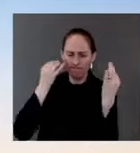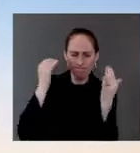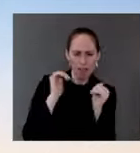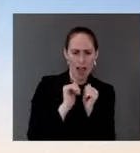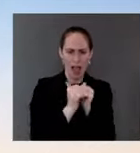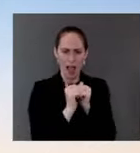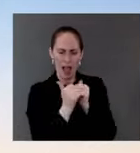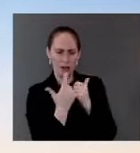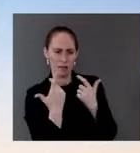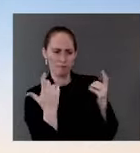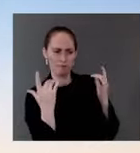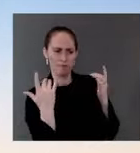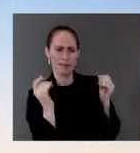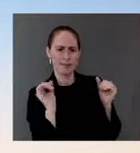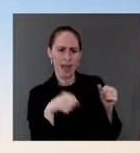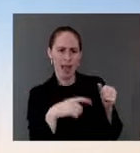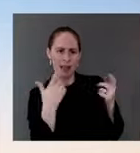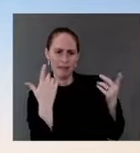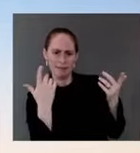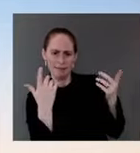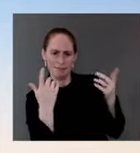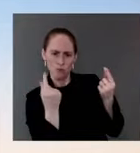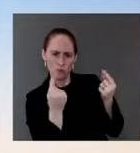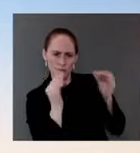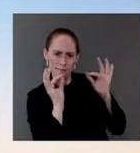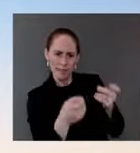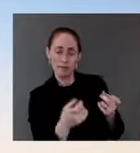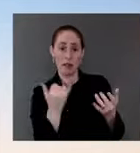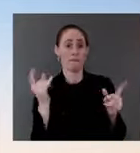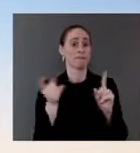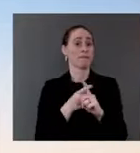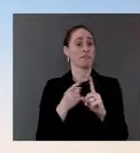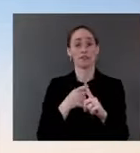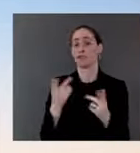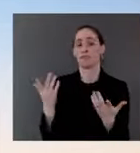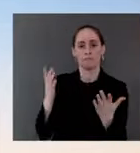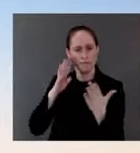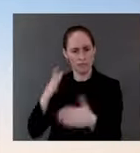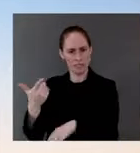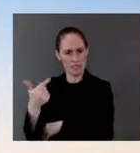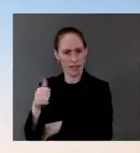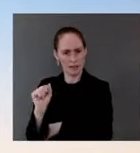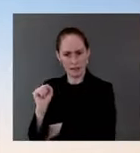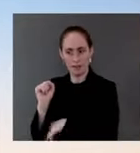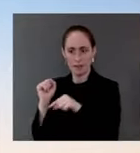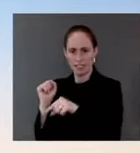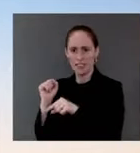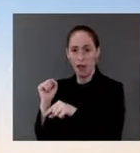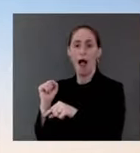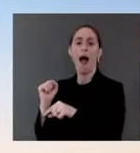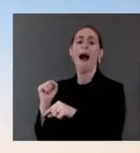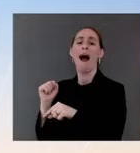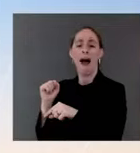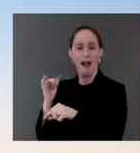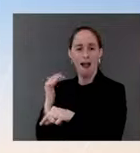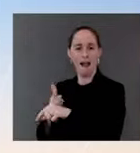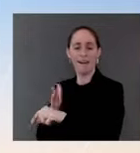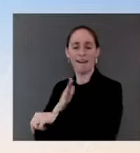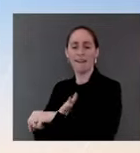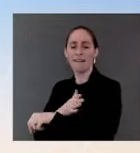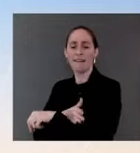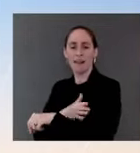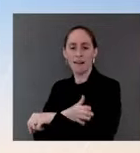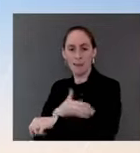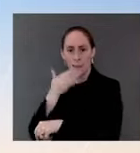that's impacting people across this country. We've seen some progress. 20 states across the country, we've seen it go down. We expect that to increase.